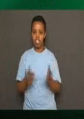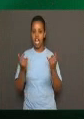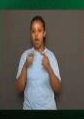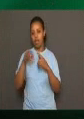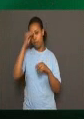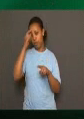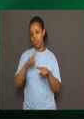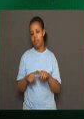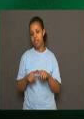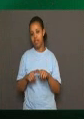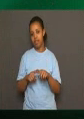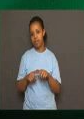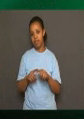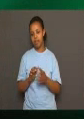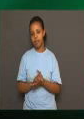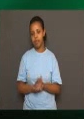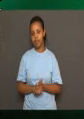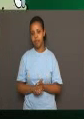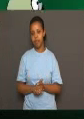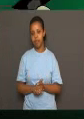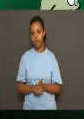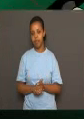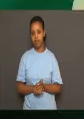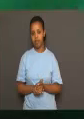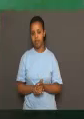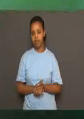Let's get back to our lesson.